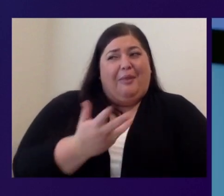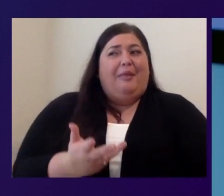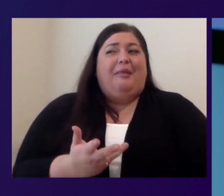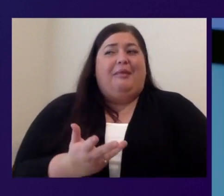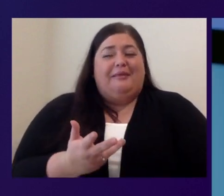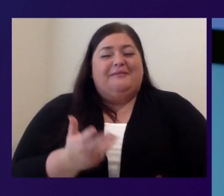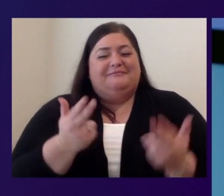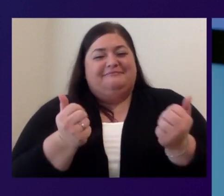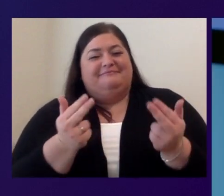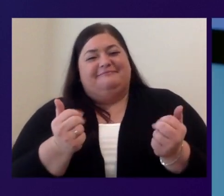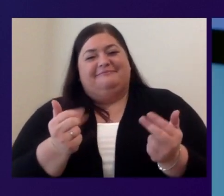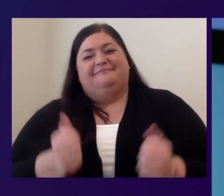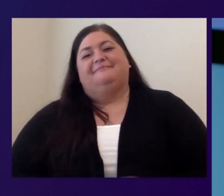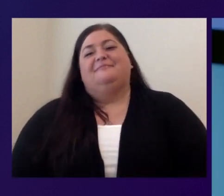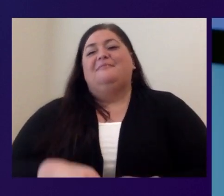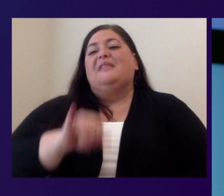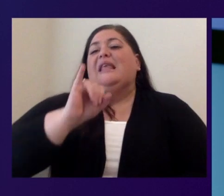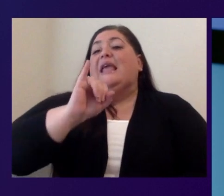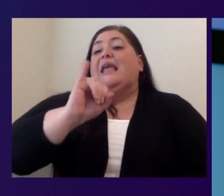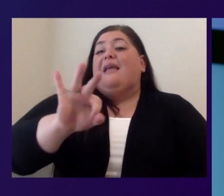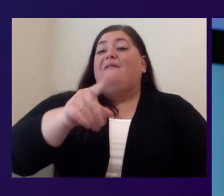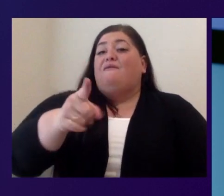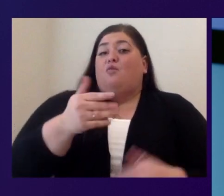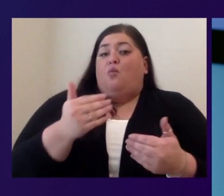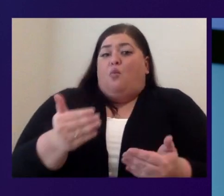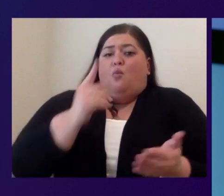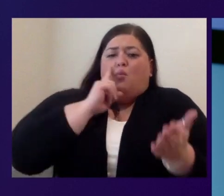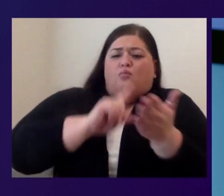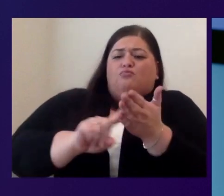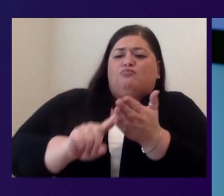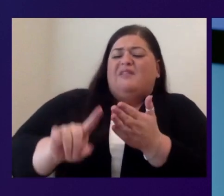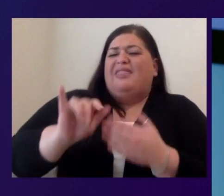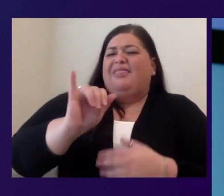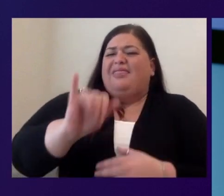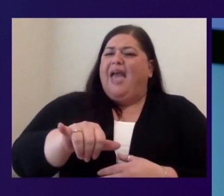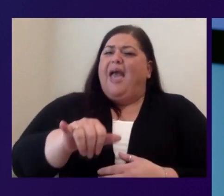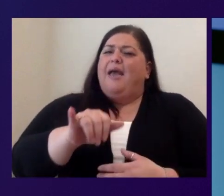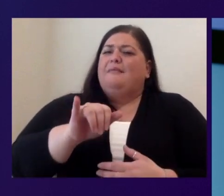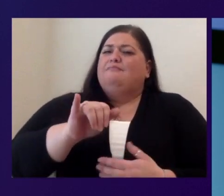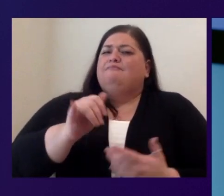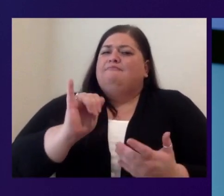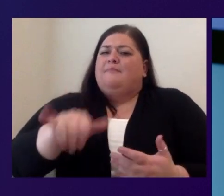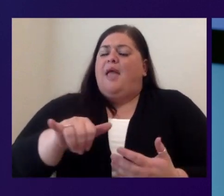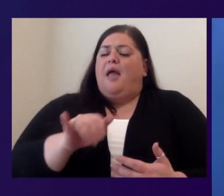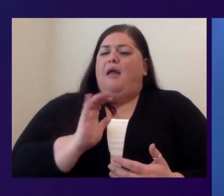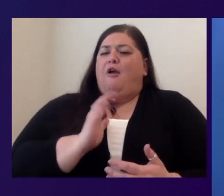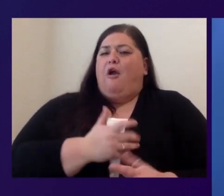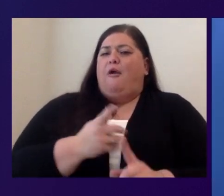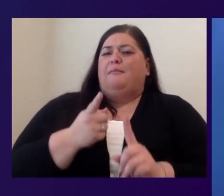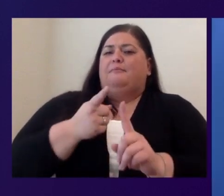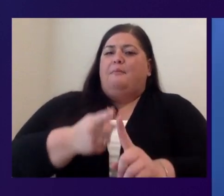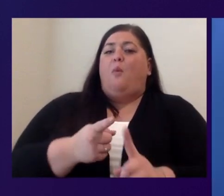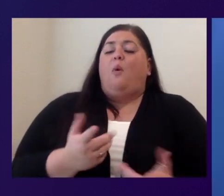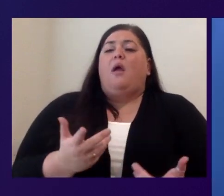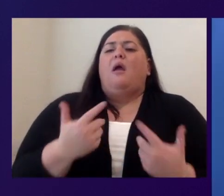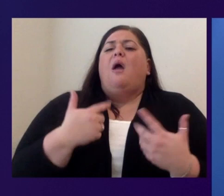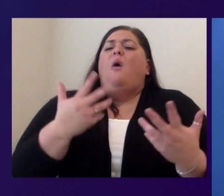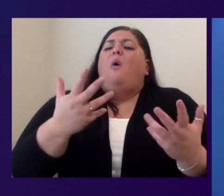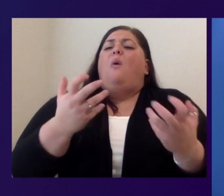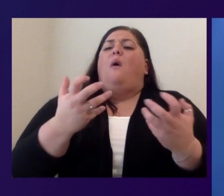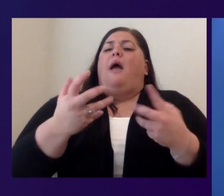if we look at that, there's that agility angle. Now, let me actually take a step back from this point, which is